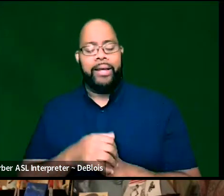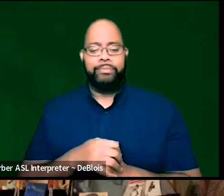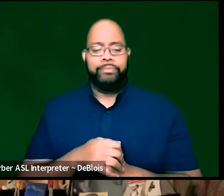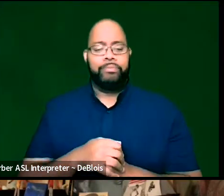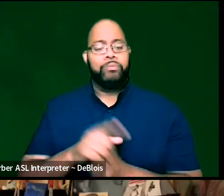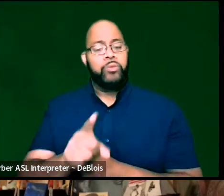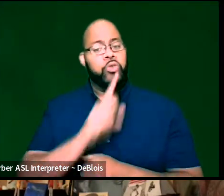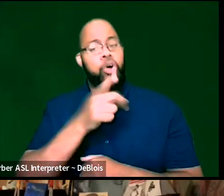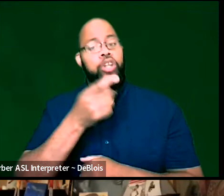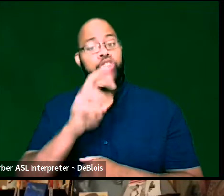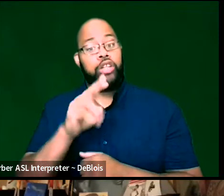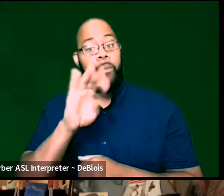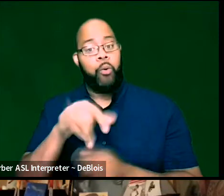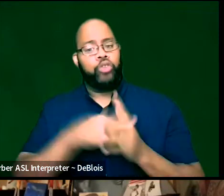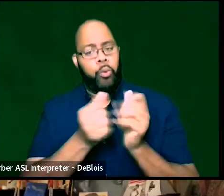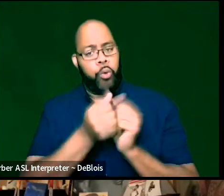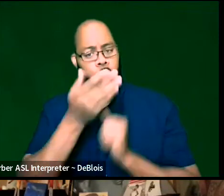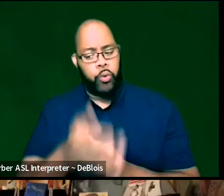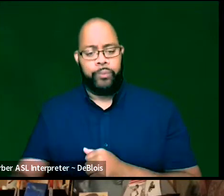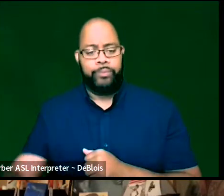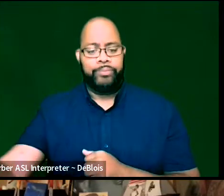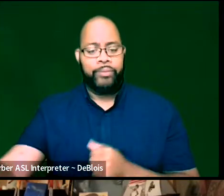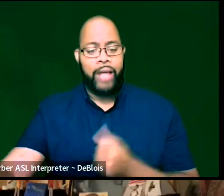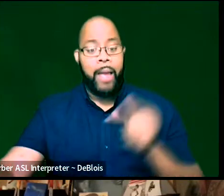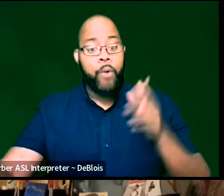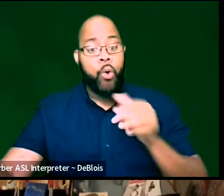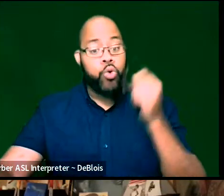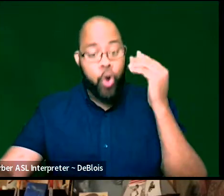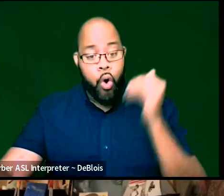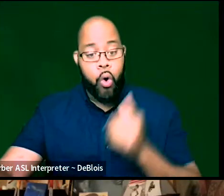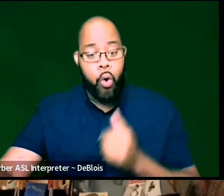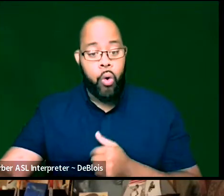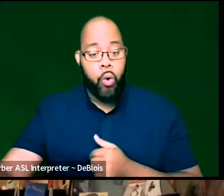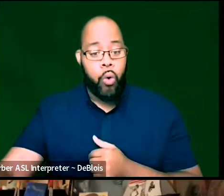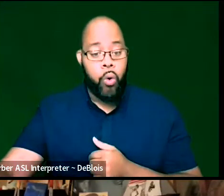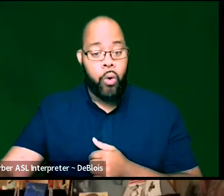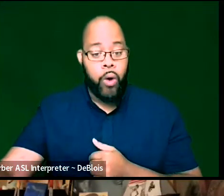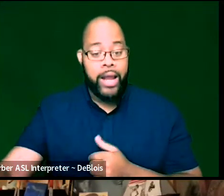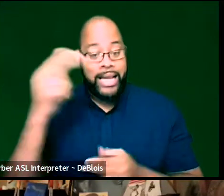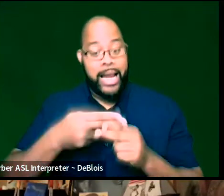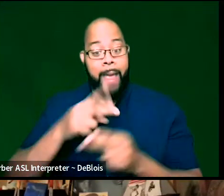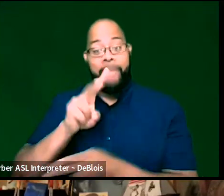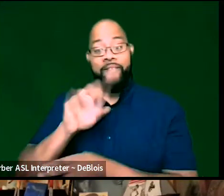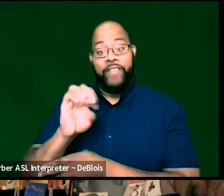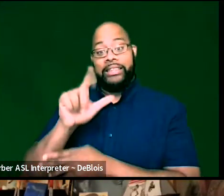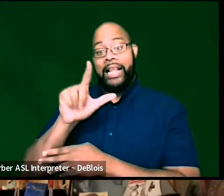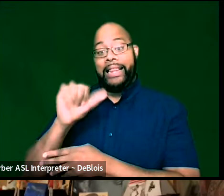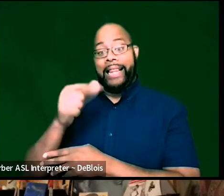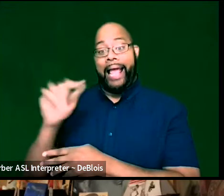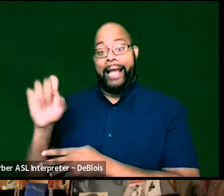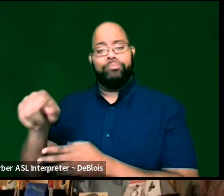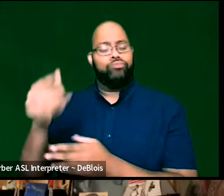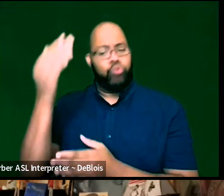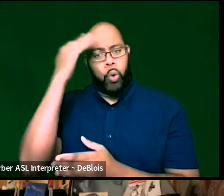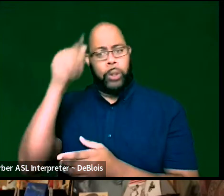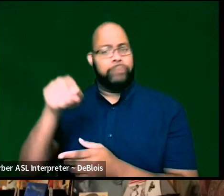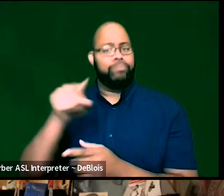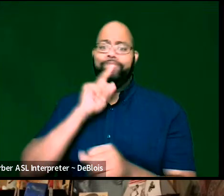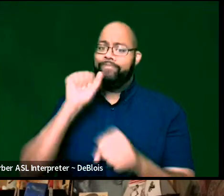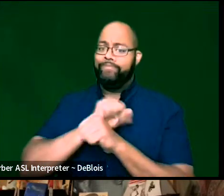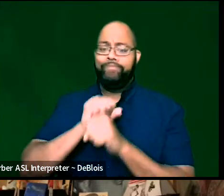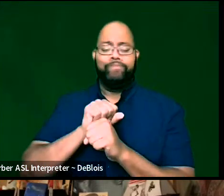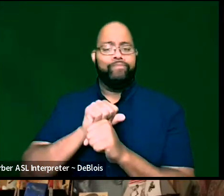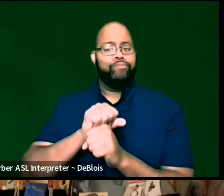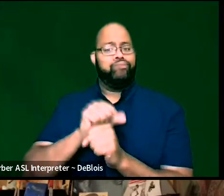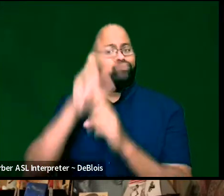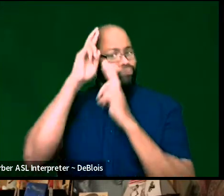Okay, sure. So anyone who knows the name Vince Leggett knows that he is a living, walking